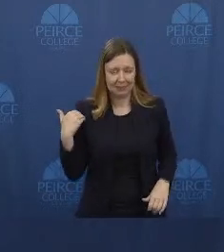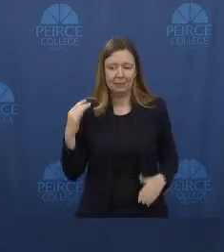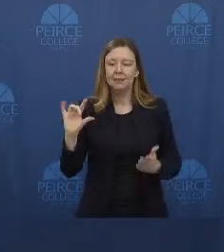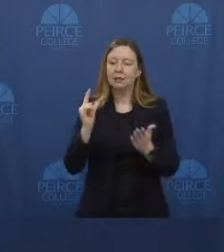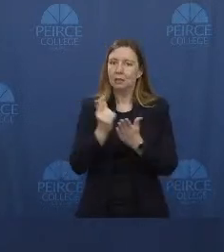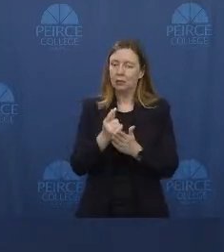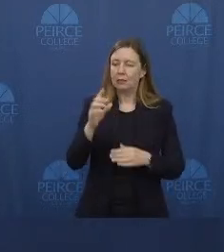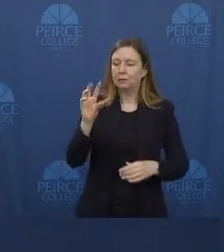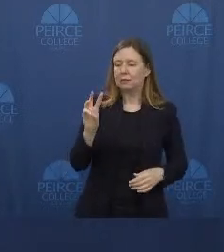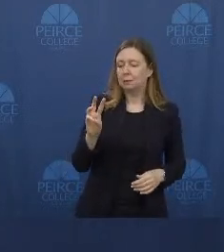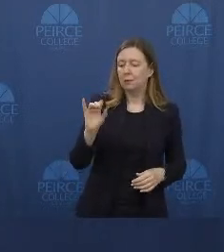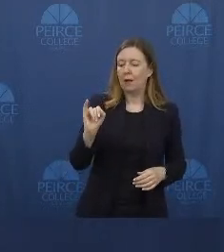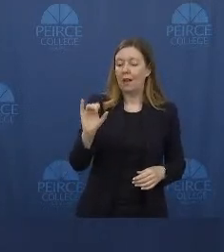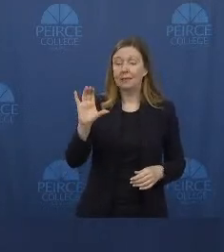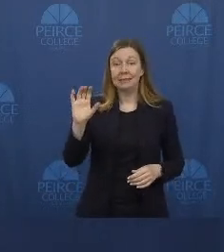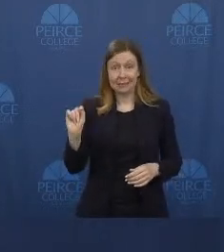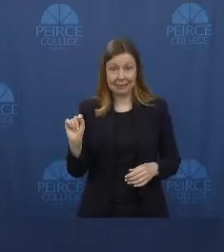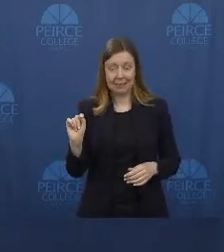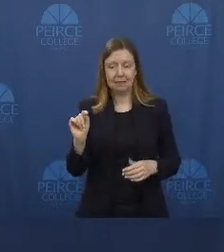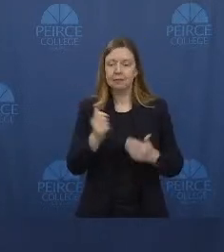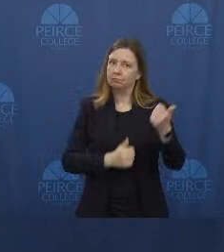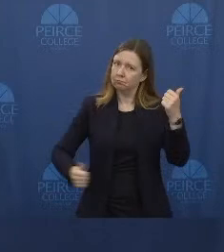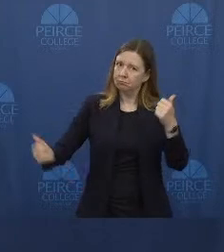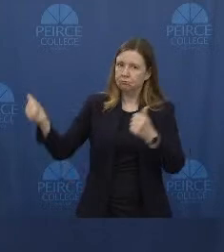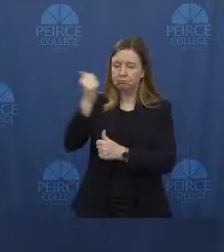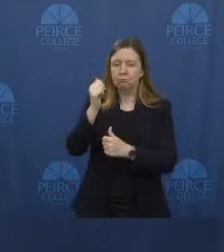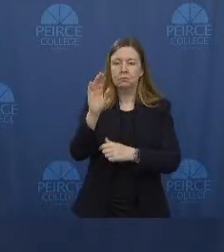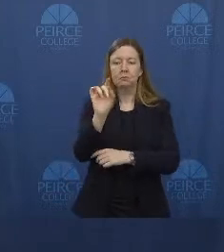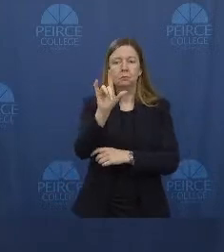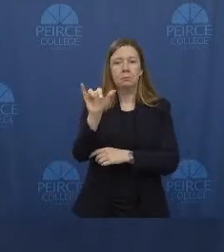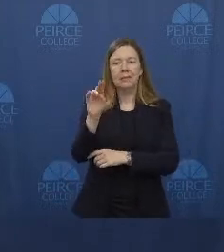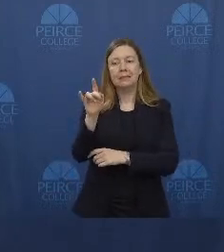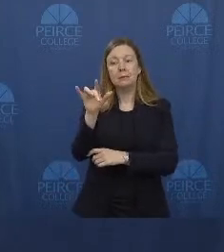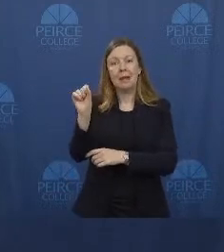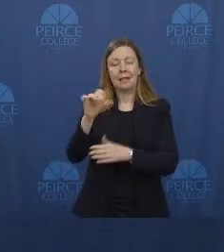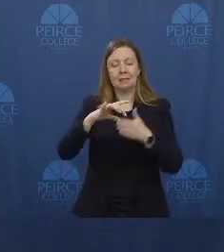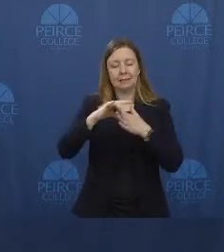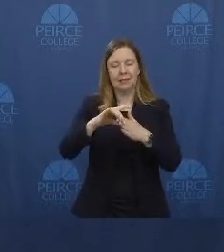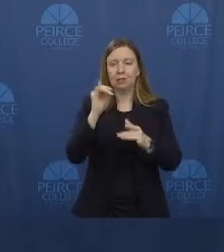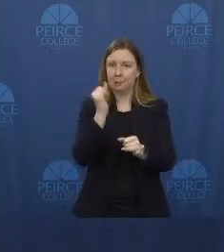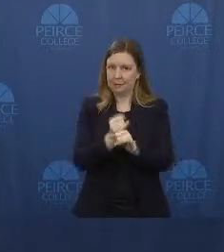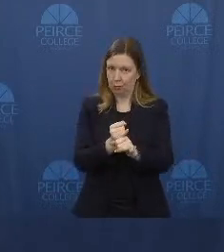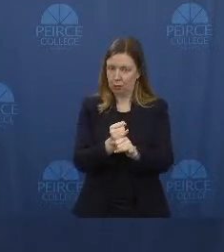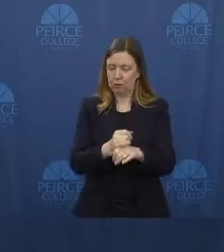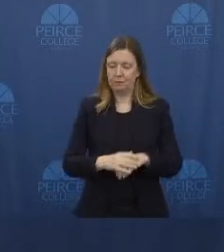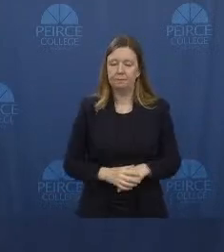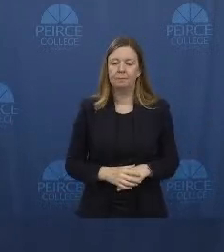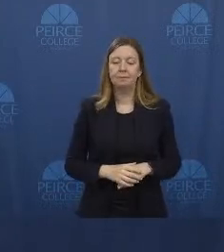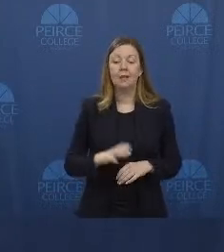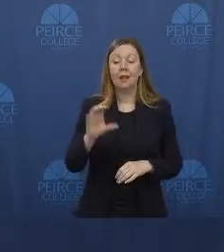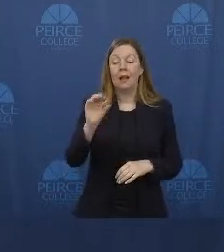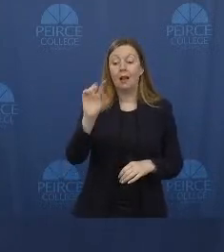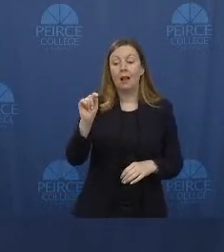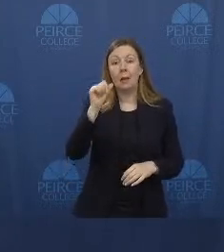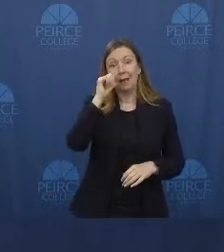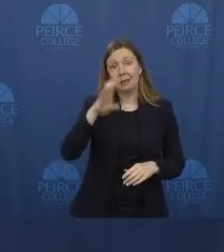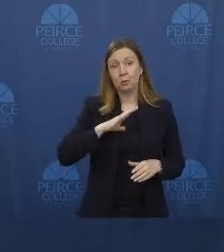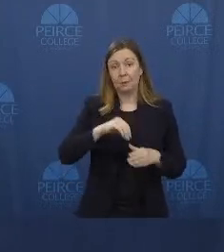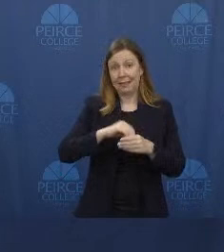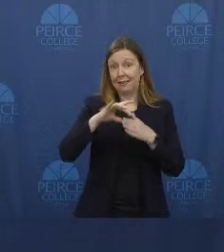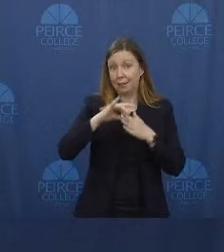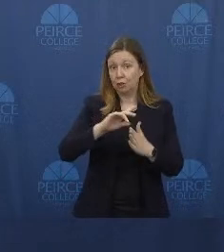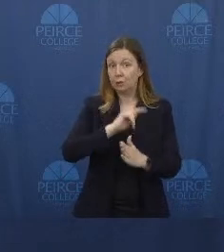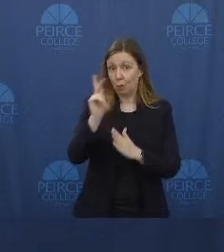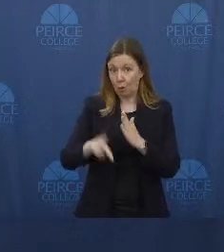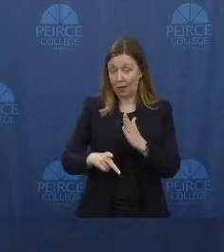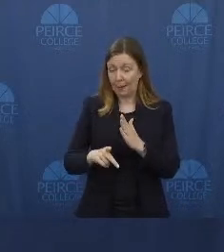of WICT's prestigious Betsy Magnus Leadership Institute, the Comcast Women in Leadership